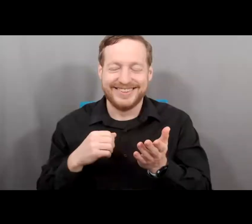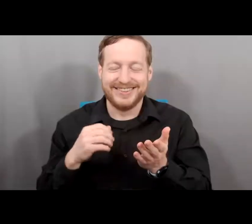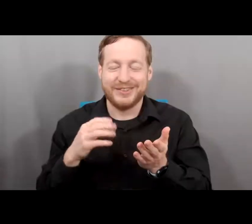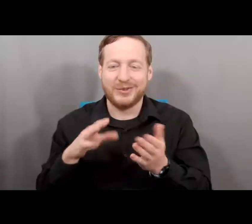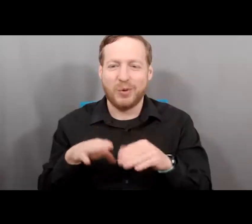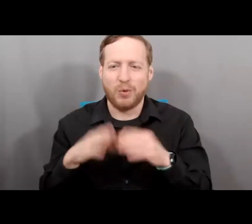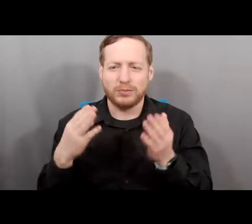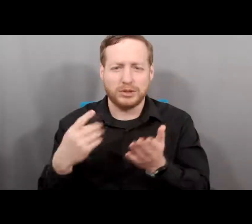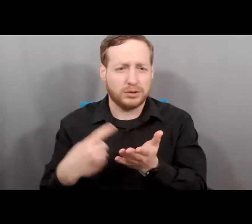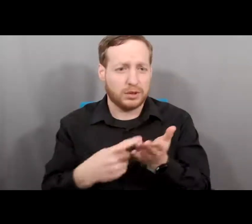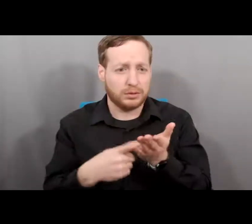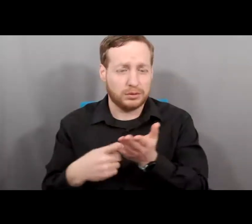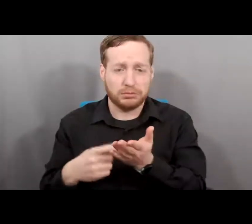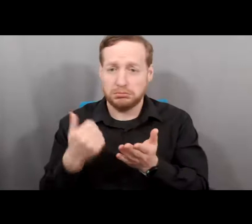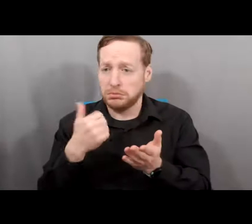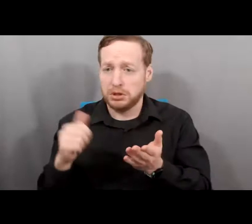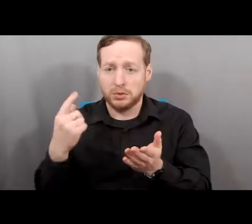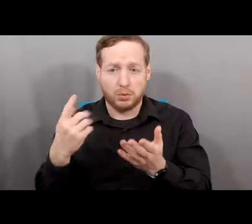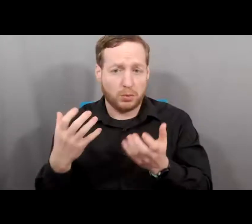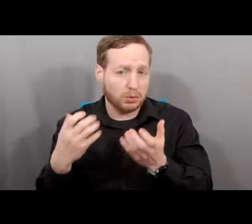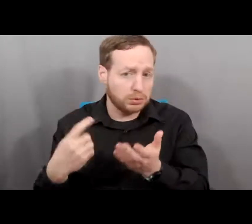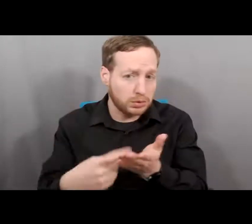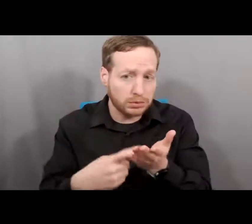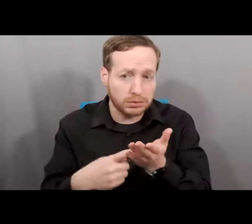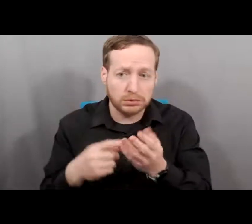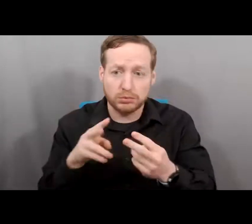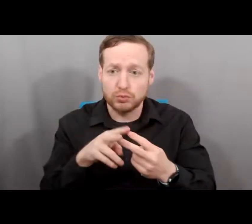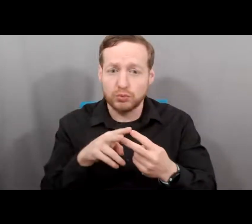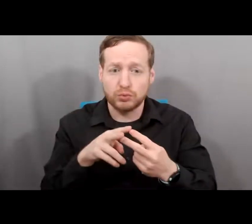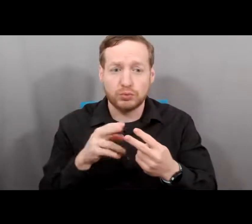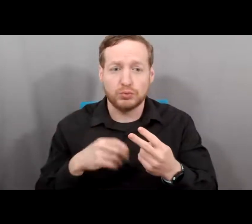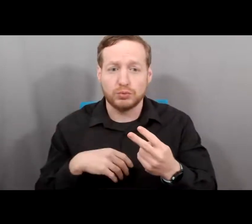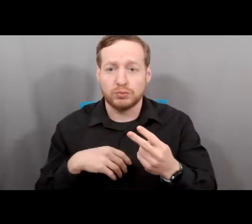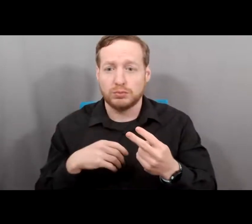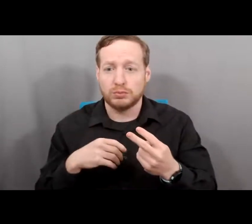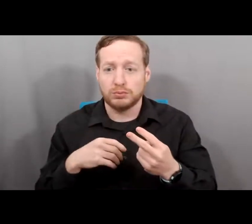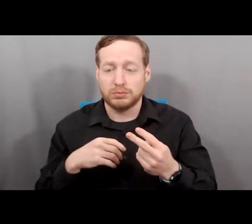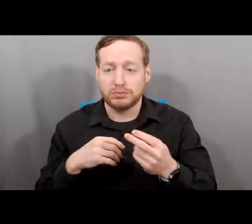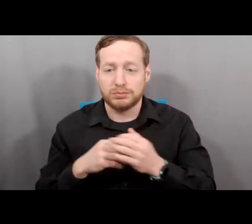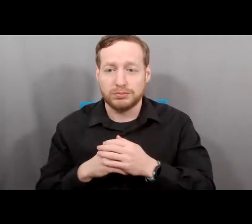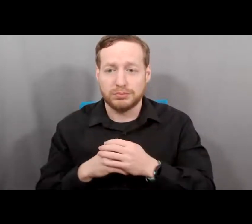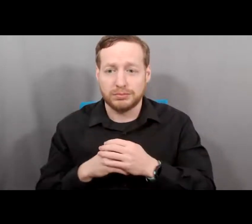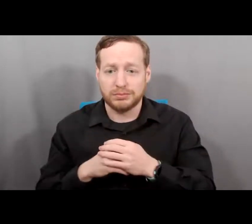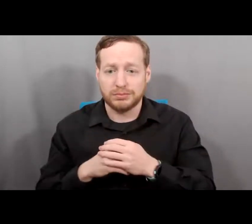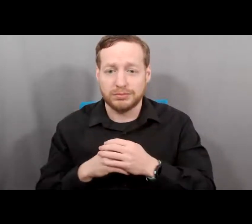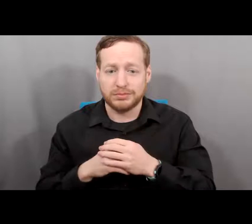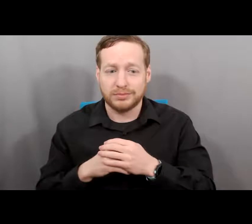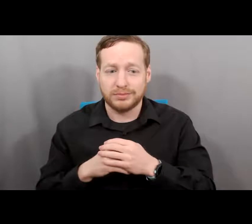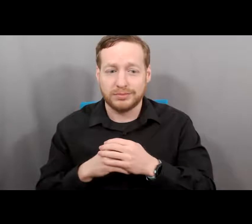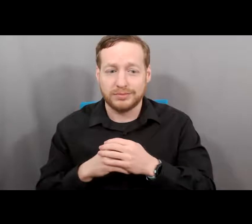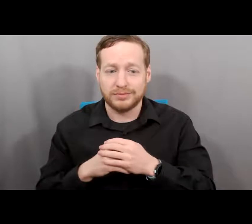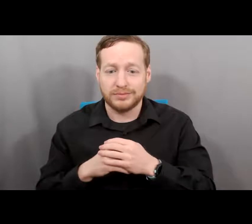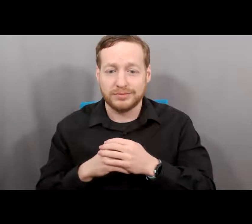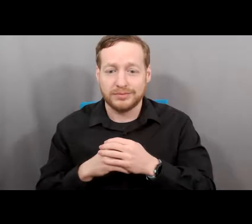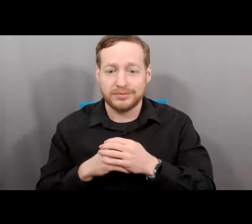for, sorry, I'm jumping ahead. We should ask for a discussion. We can have an open discussion if anybody wants to discuss anything about those two members being approved for the